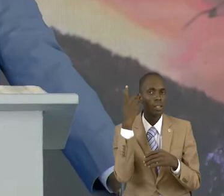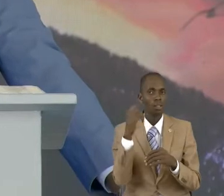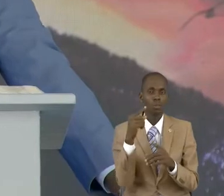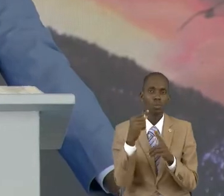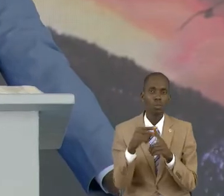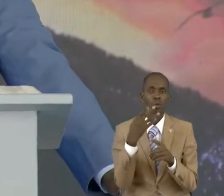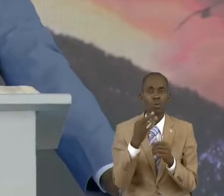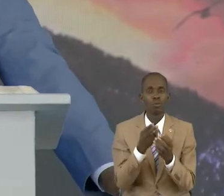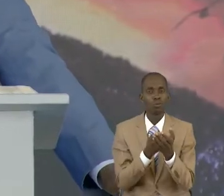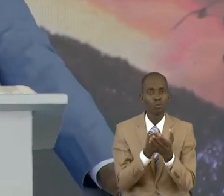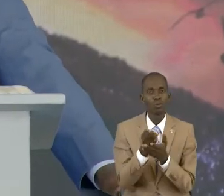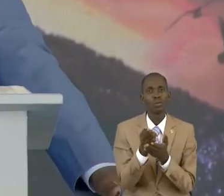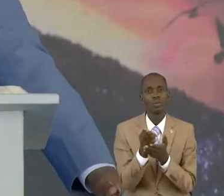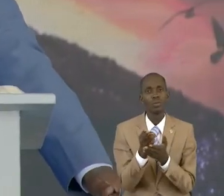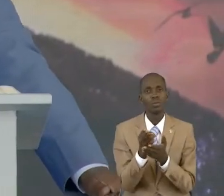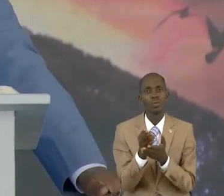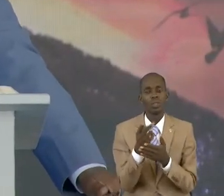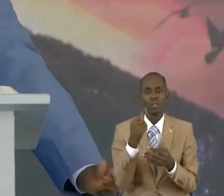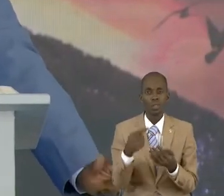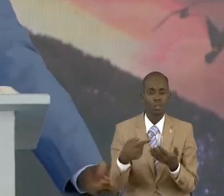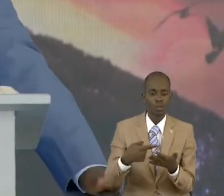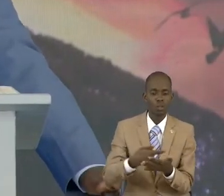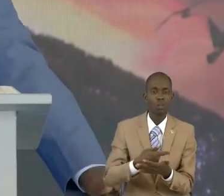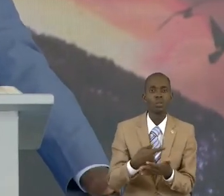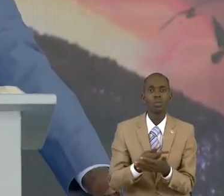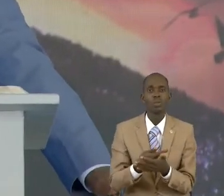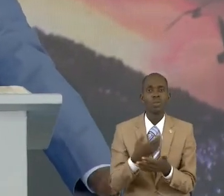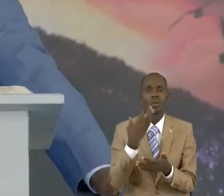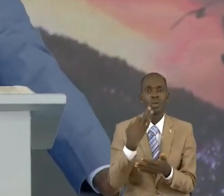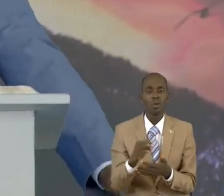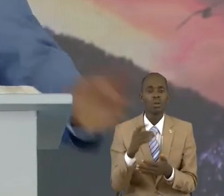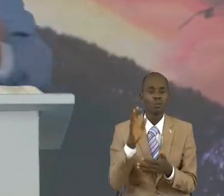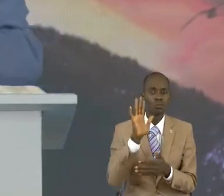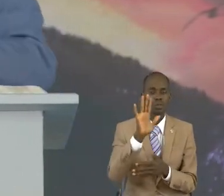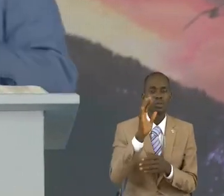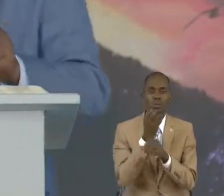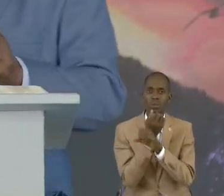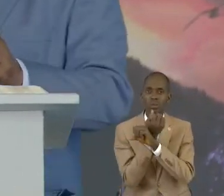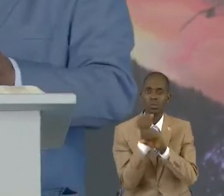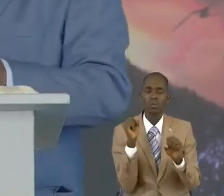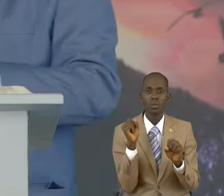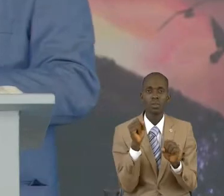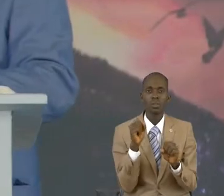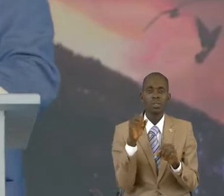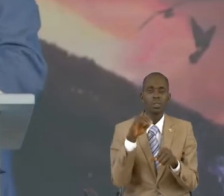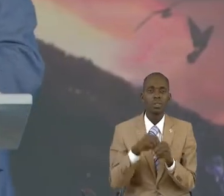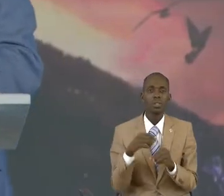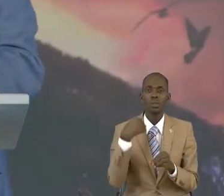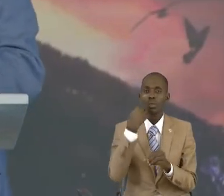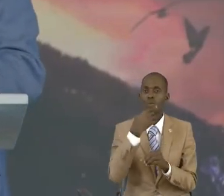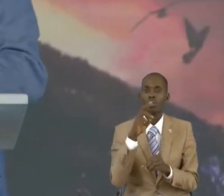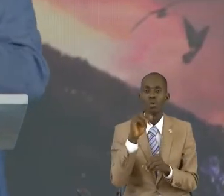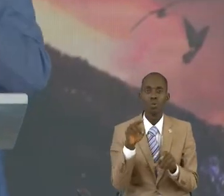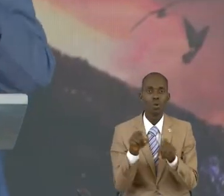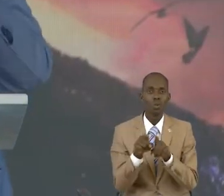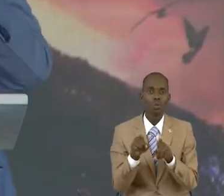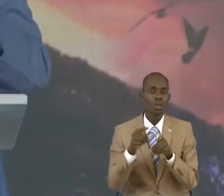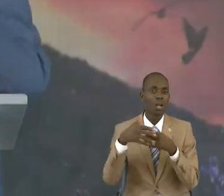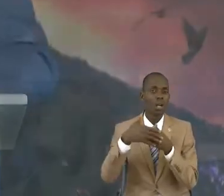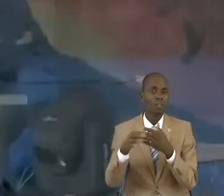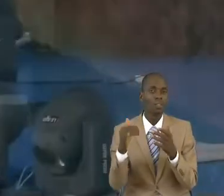truth, the gospel of your salvation, in whom also after that